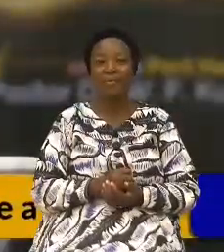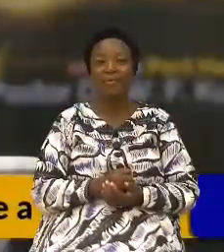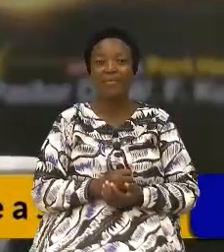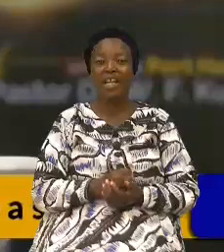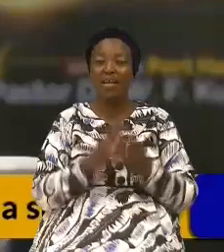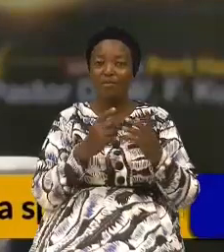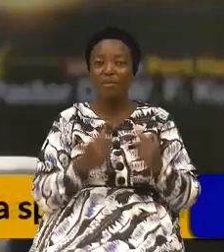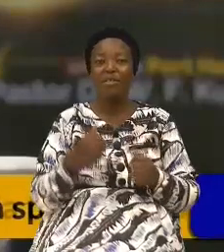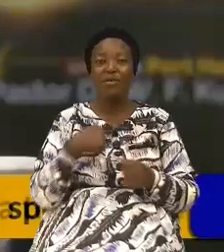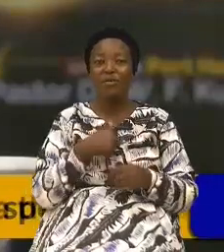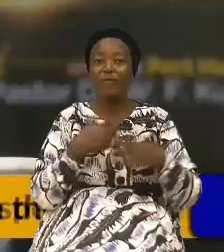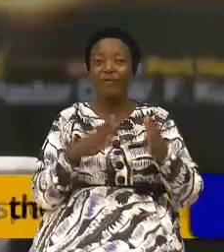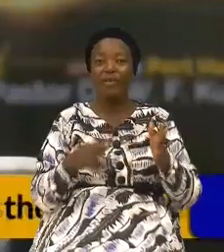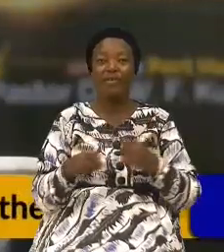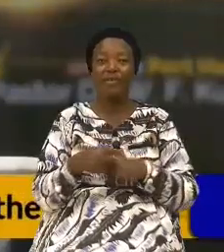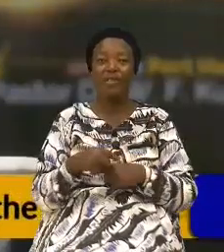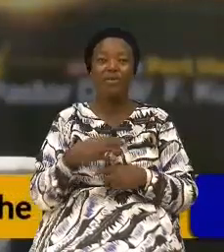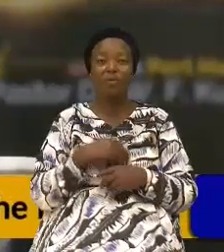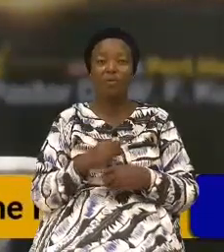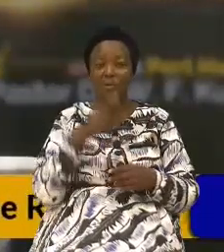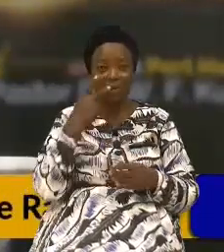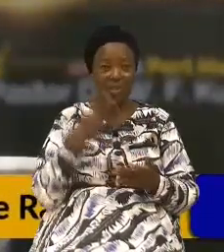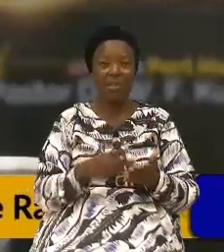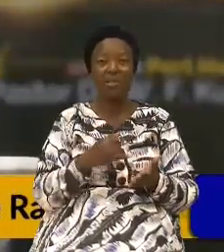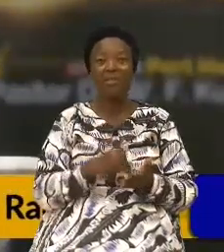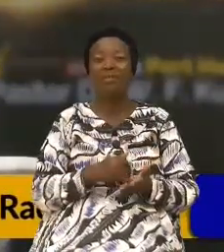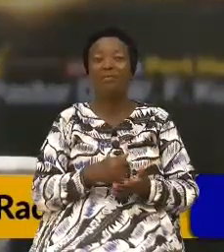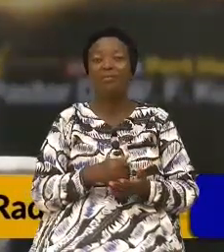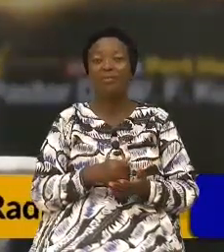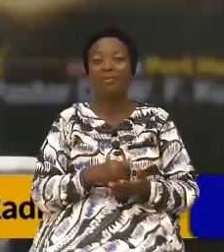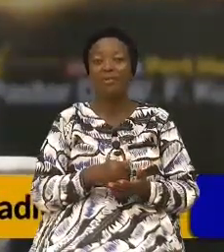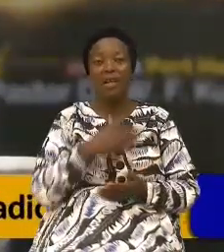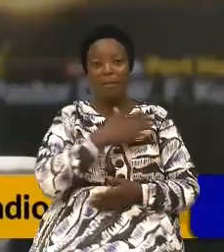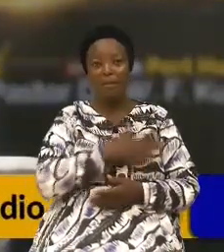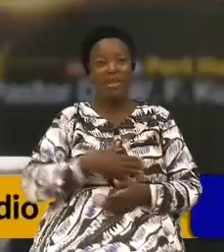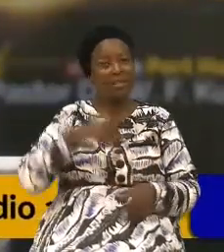finish today. Please remember,